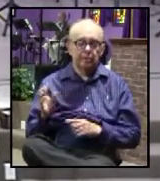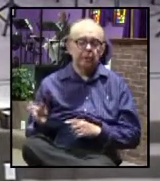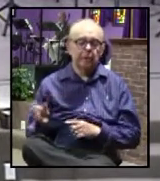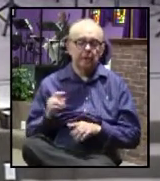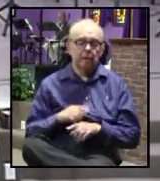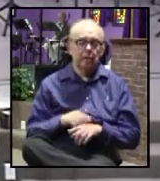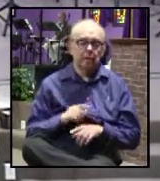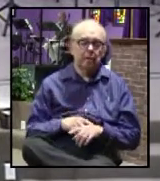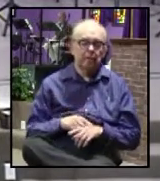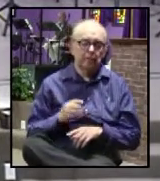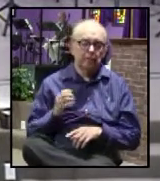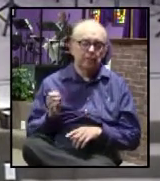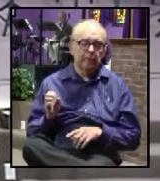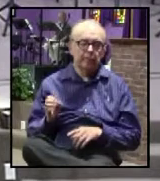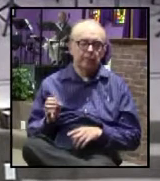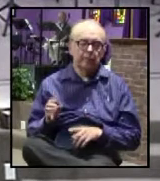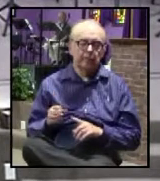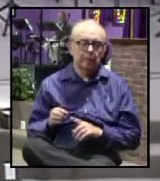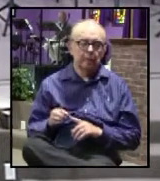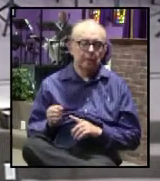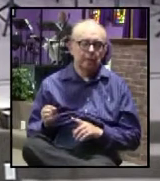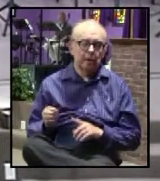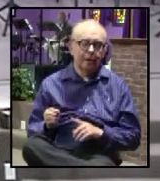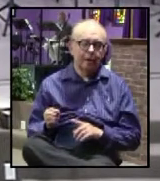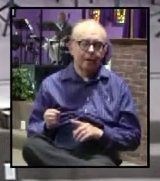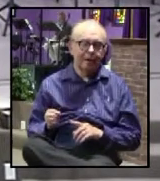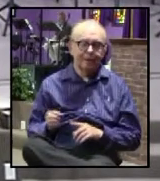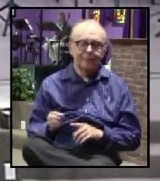Christmas? And Easter. My birthday.